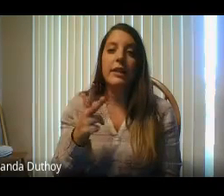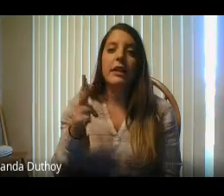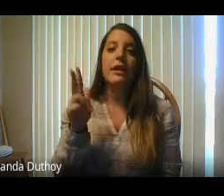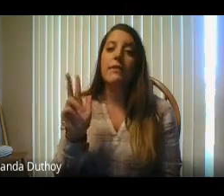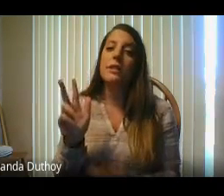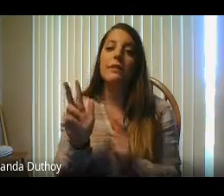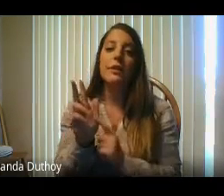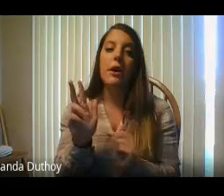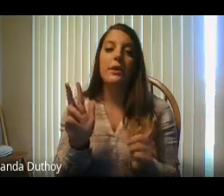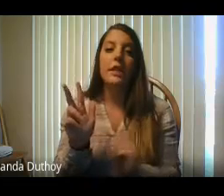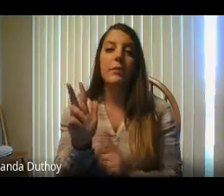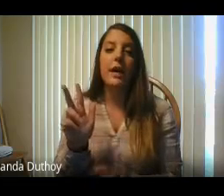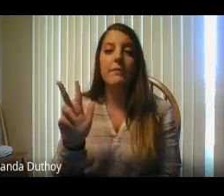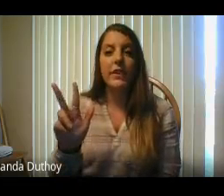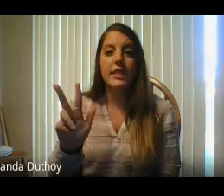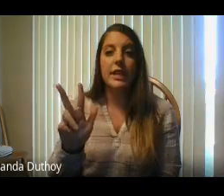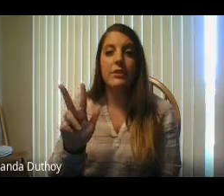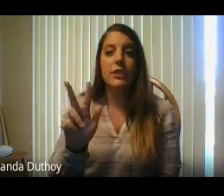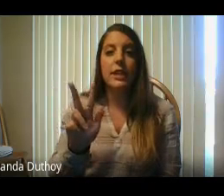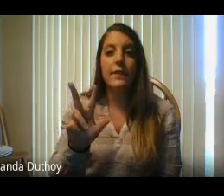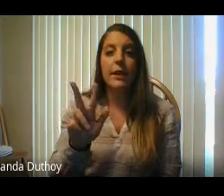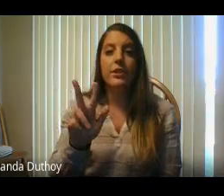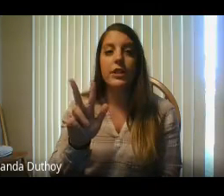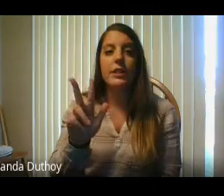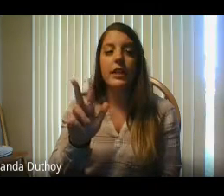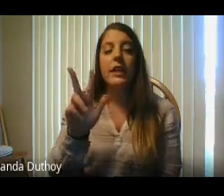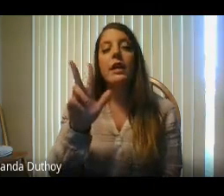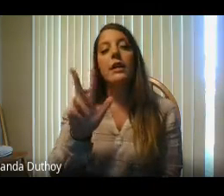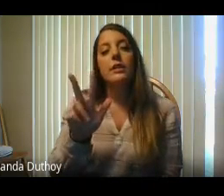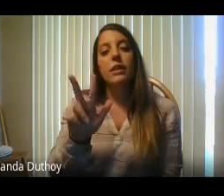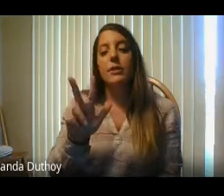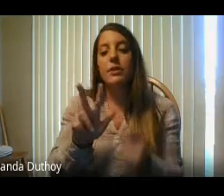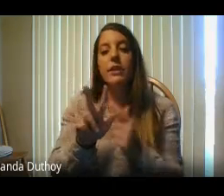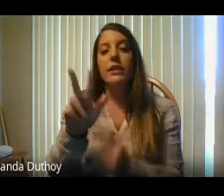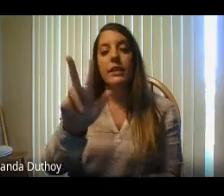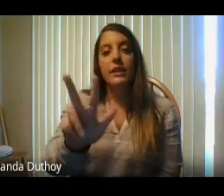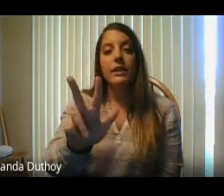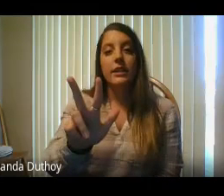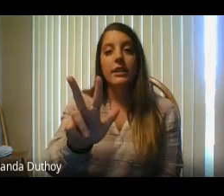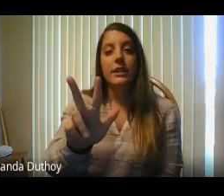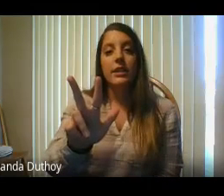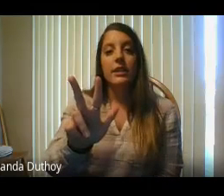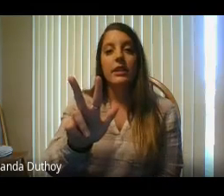Number 3, first of all, you always have your palm facing out, just like in the pictures. Number